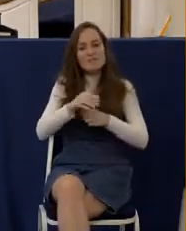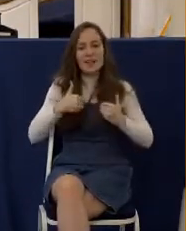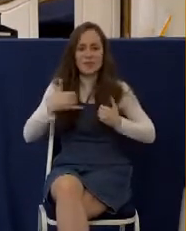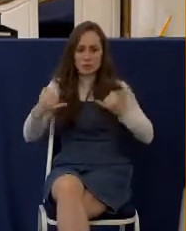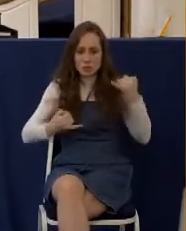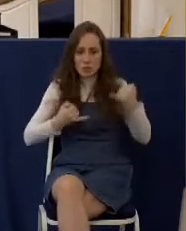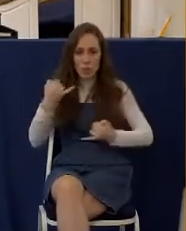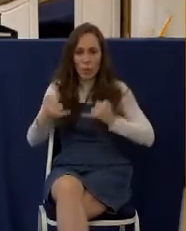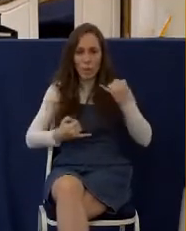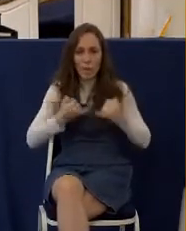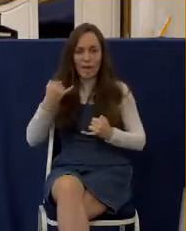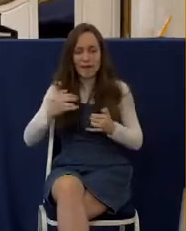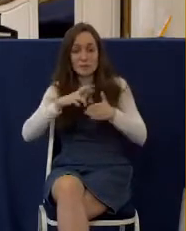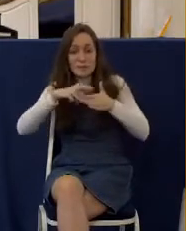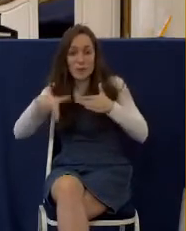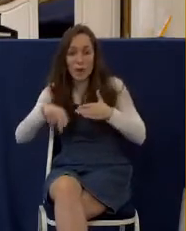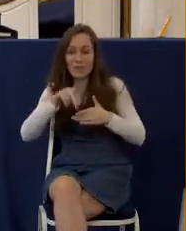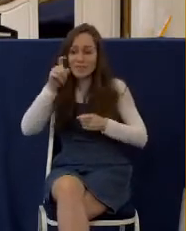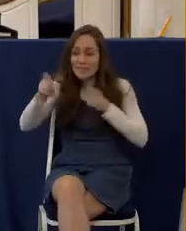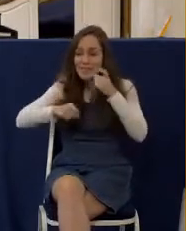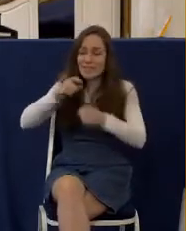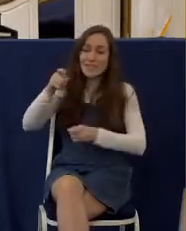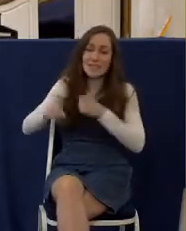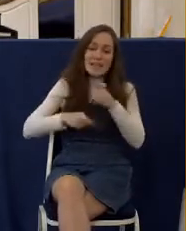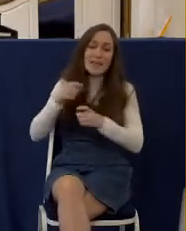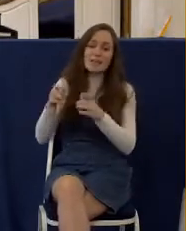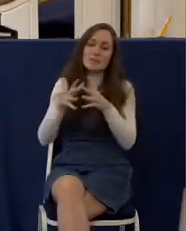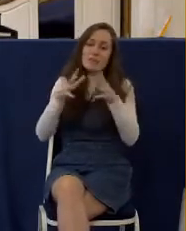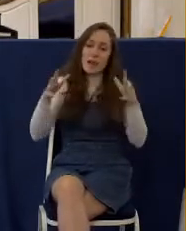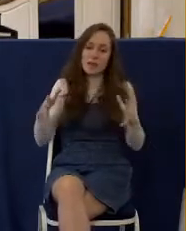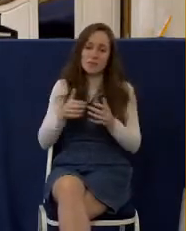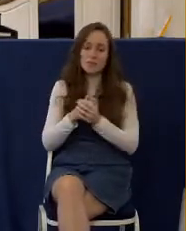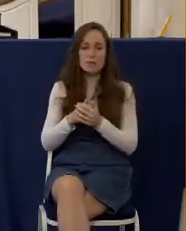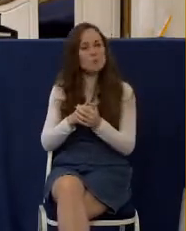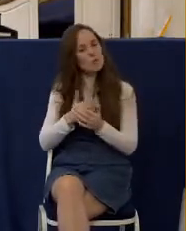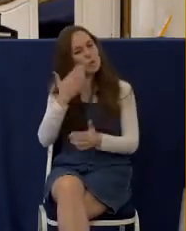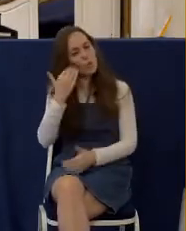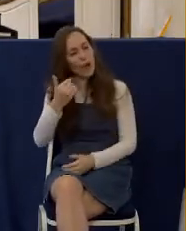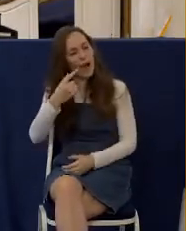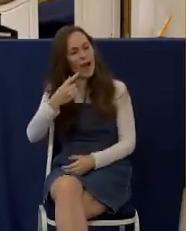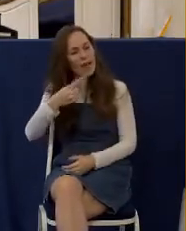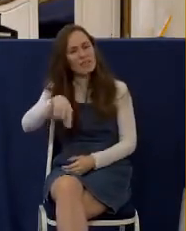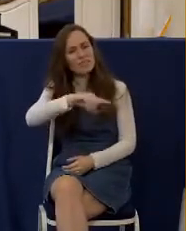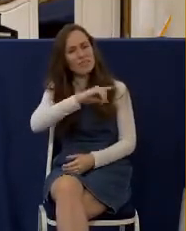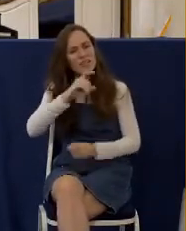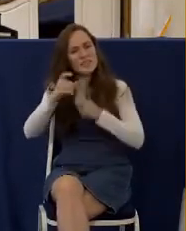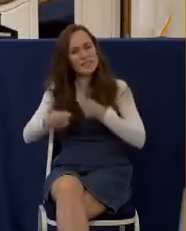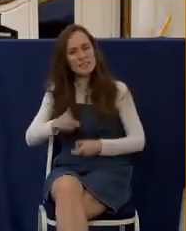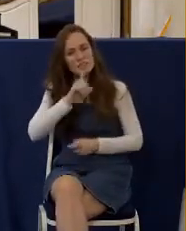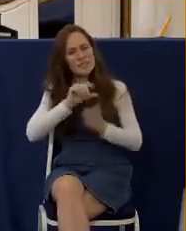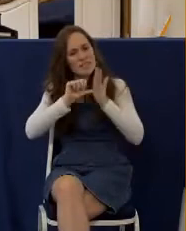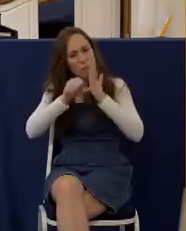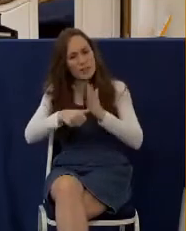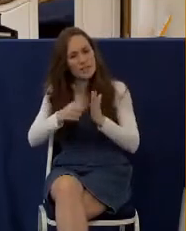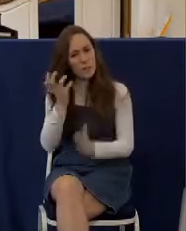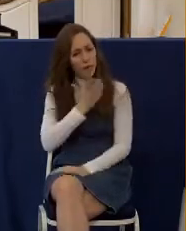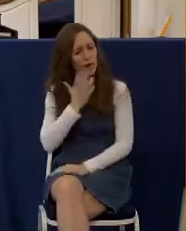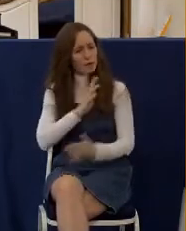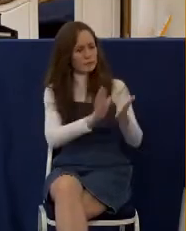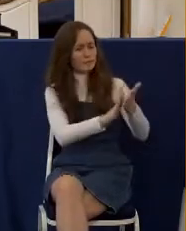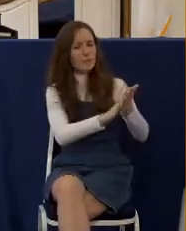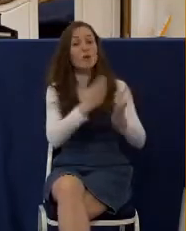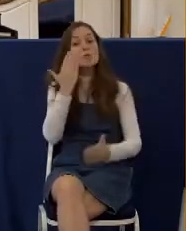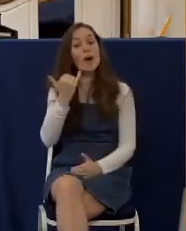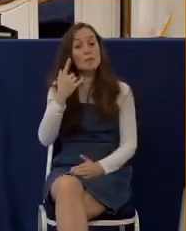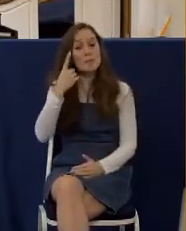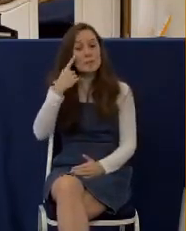their liberality. What made the giving of the Macedonians so impressive is that it was in spite of great difficulty. He says they were in a